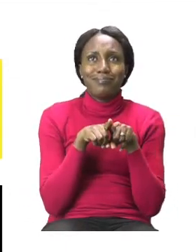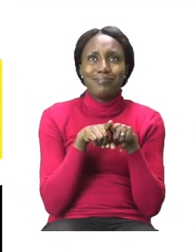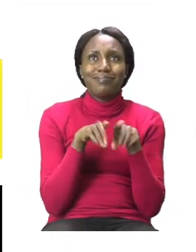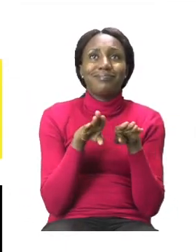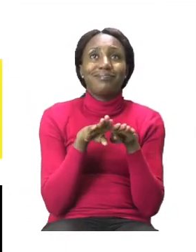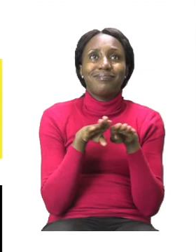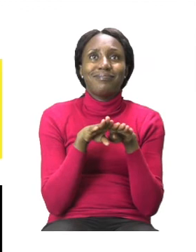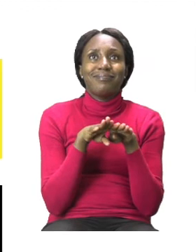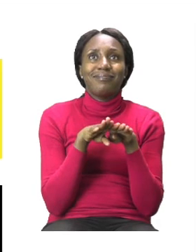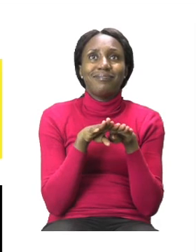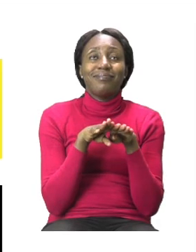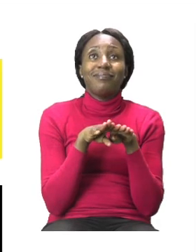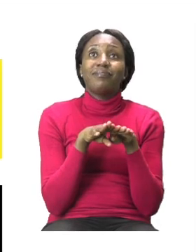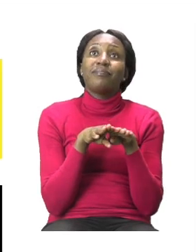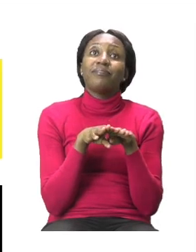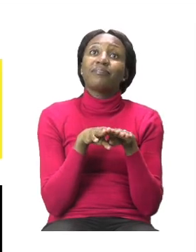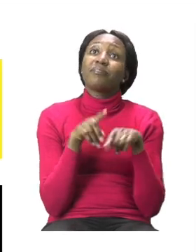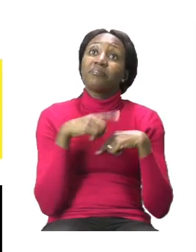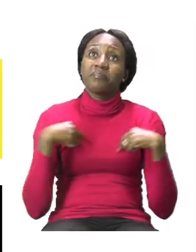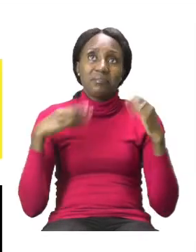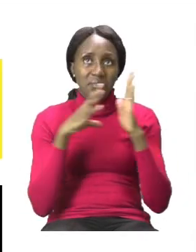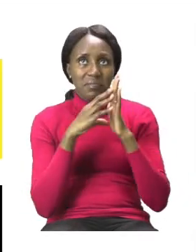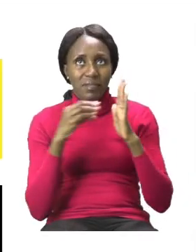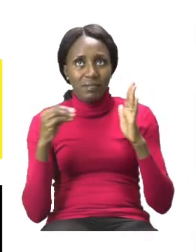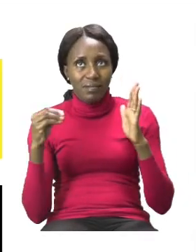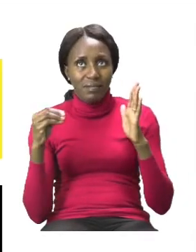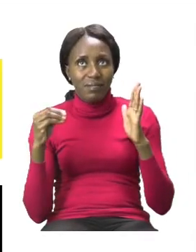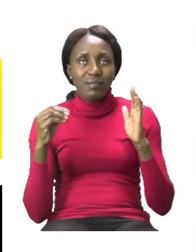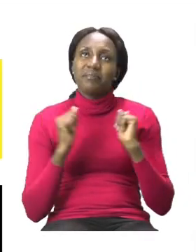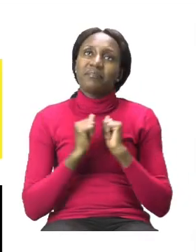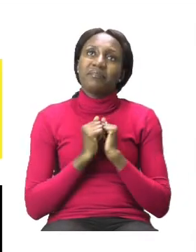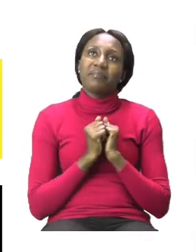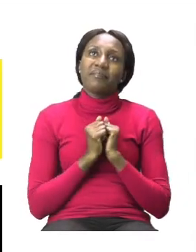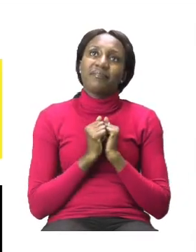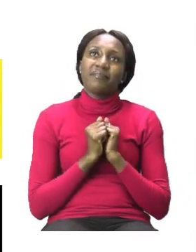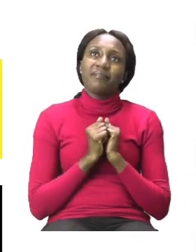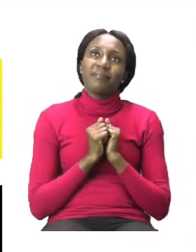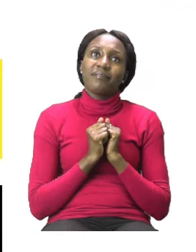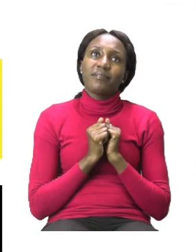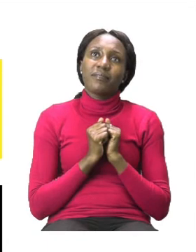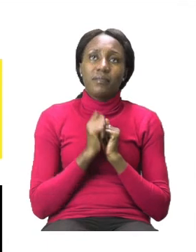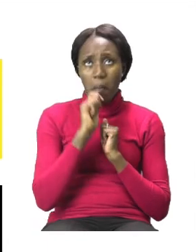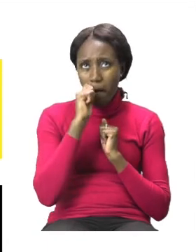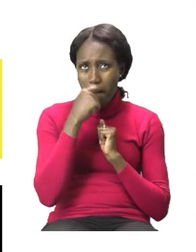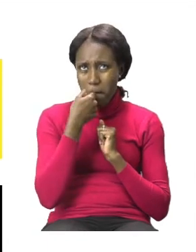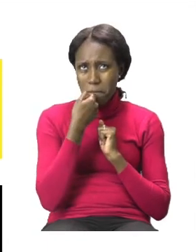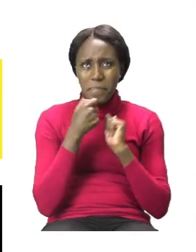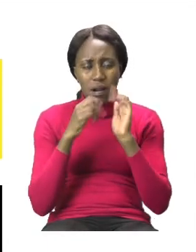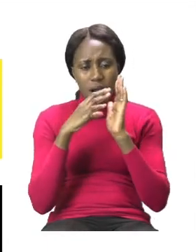word mime, we mean that you need to copy the person without making any